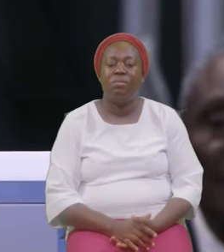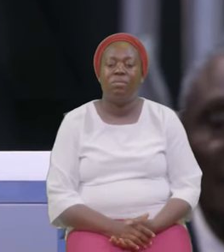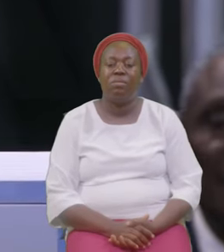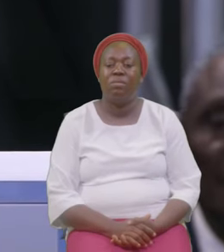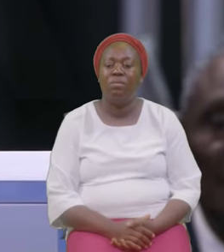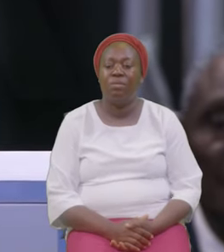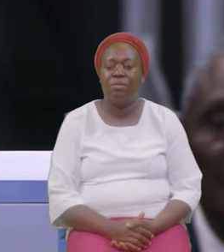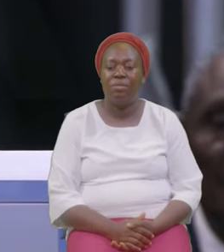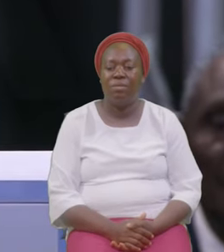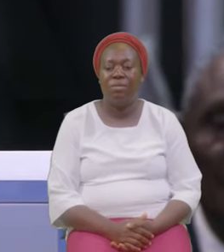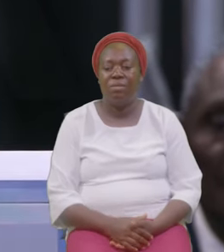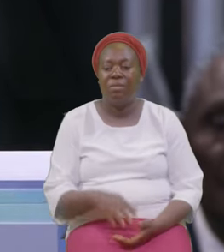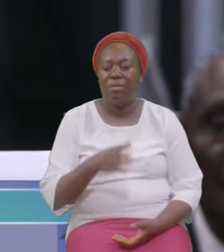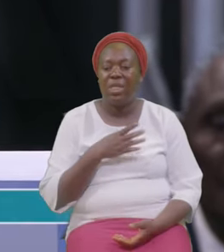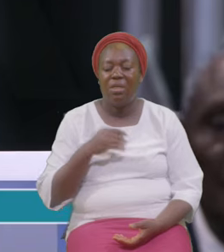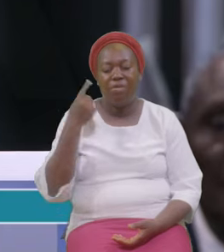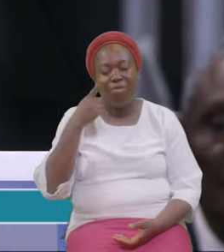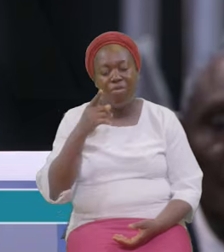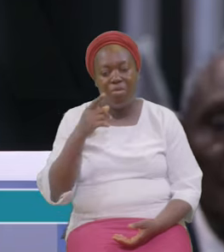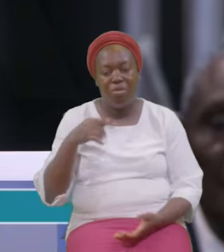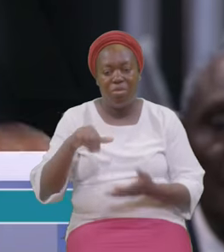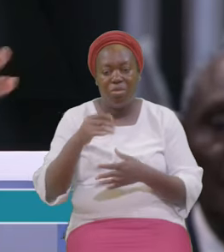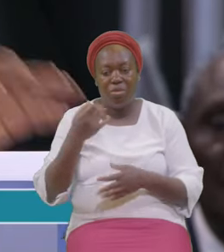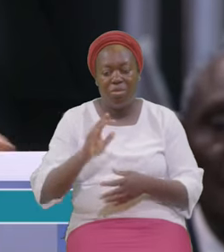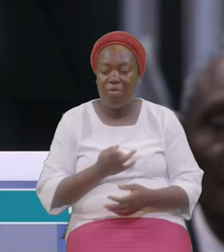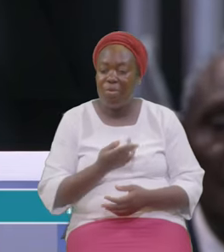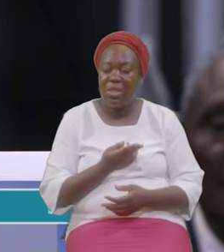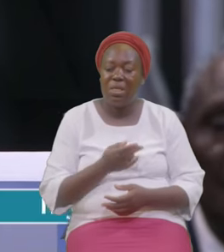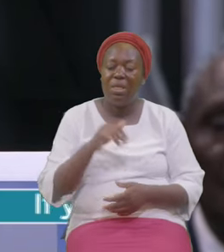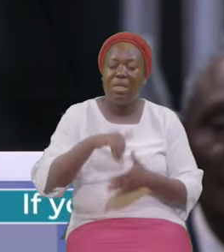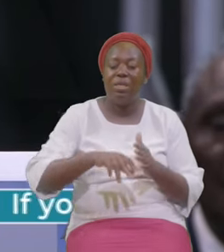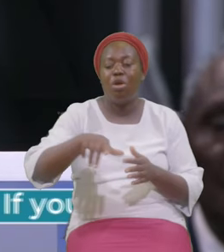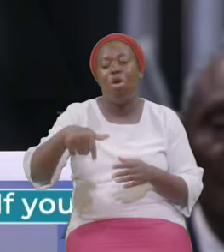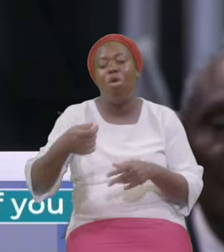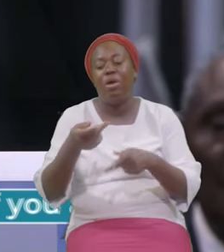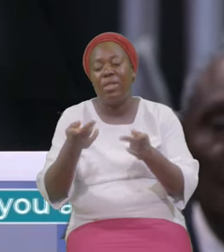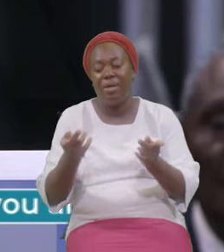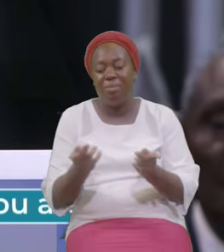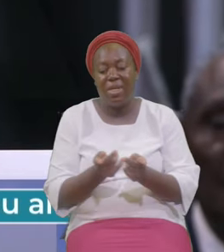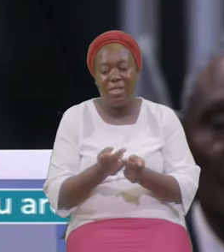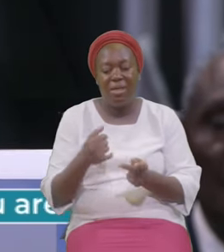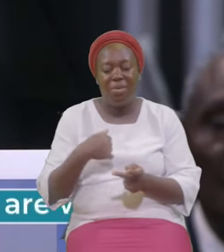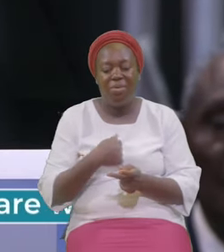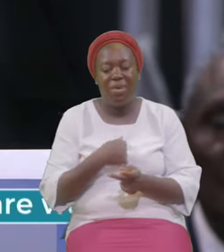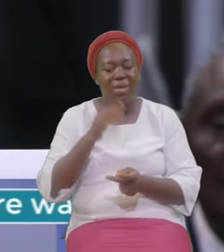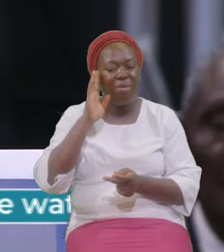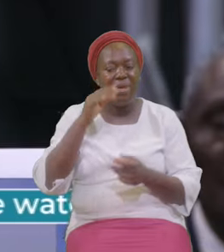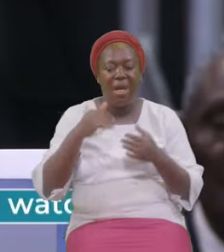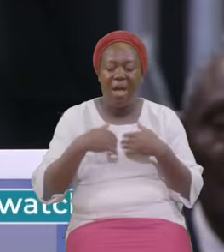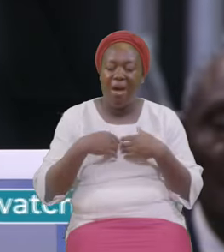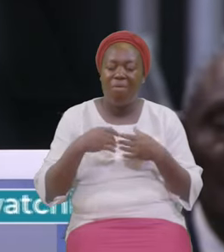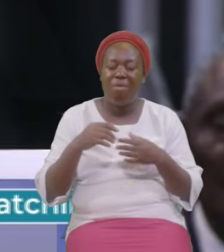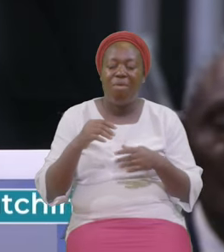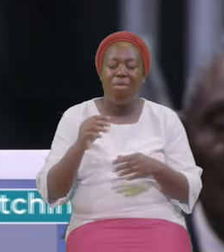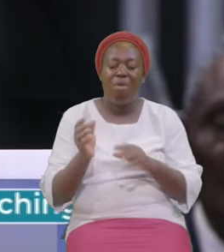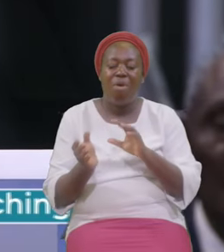And for those of us in other places, we are going to have Converse Rally on the